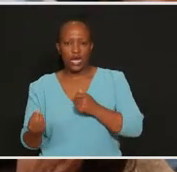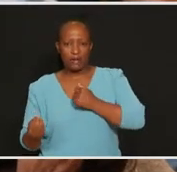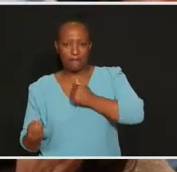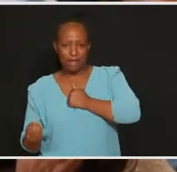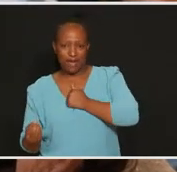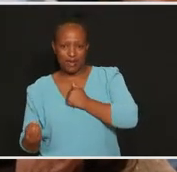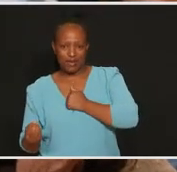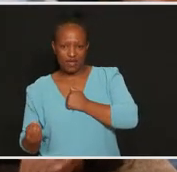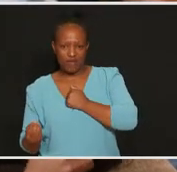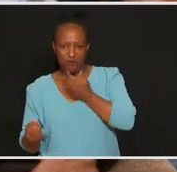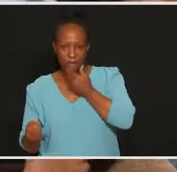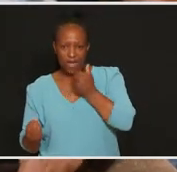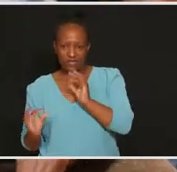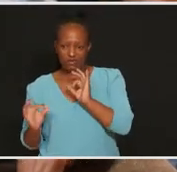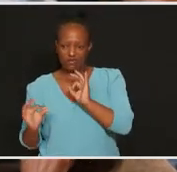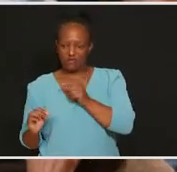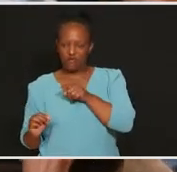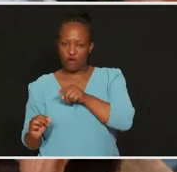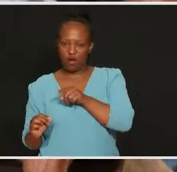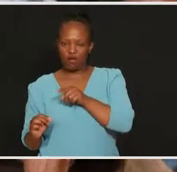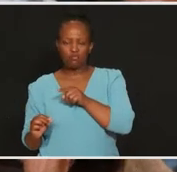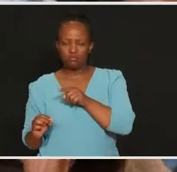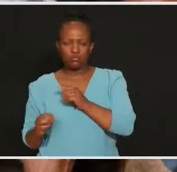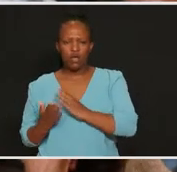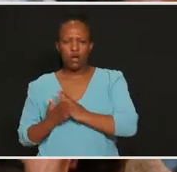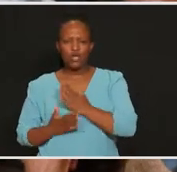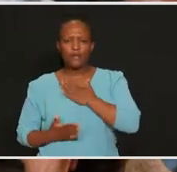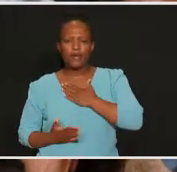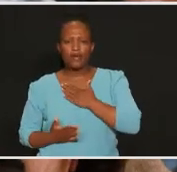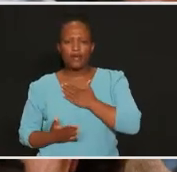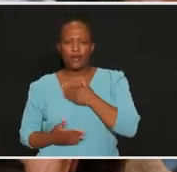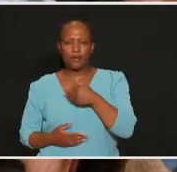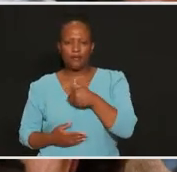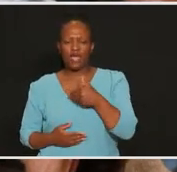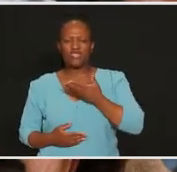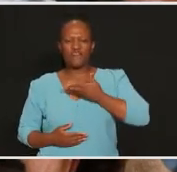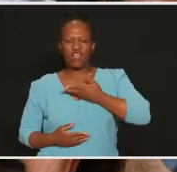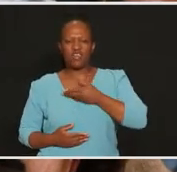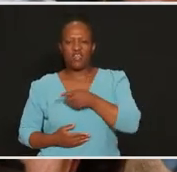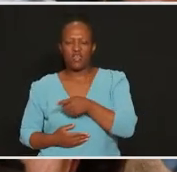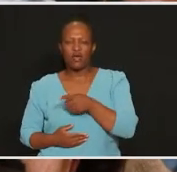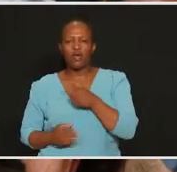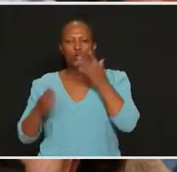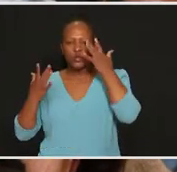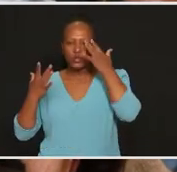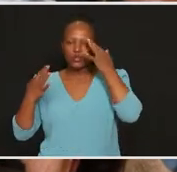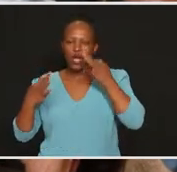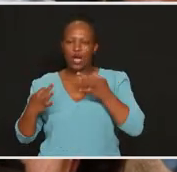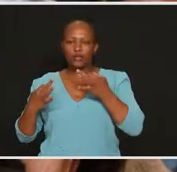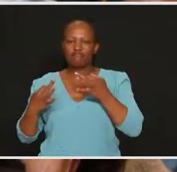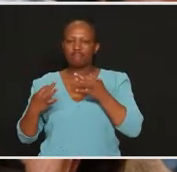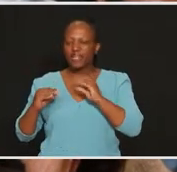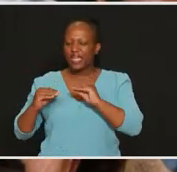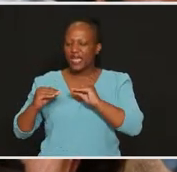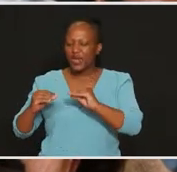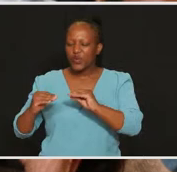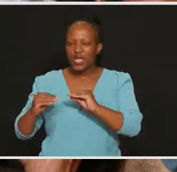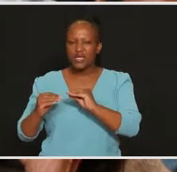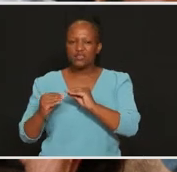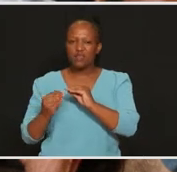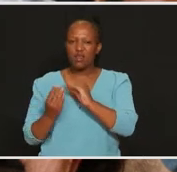child's best interests it is my righteous appearance to decide which educational path and curriculum